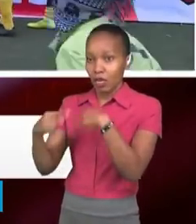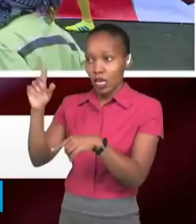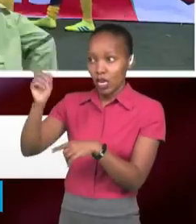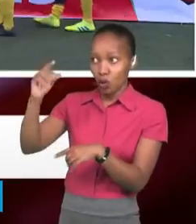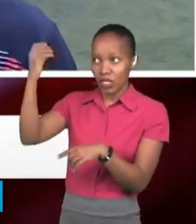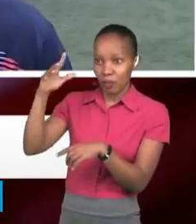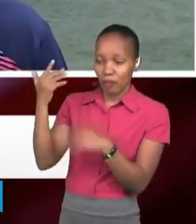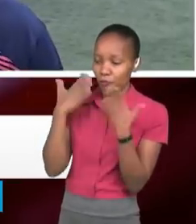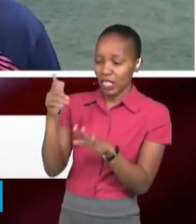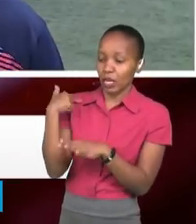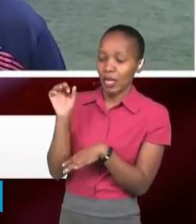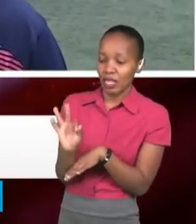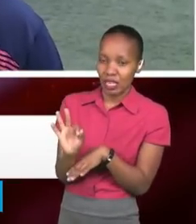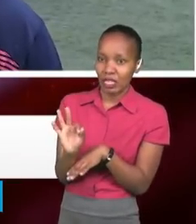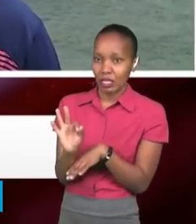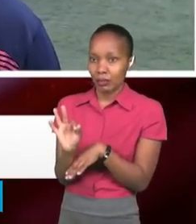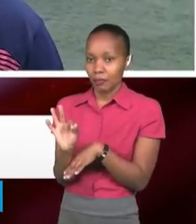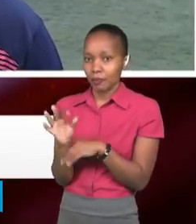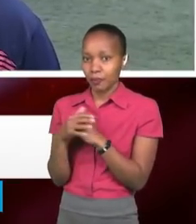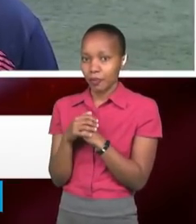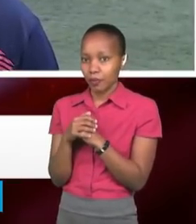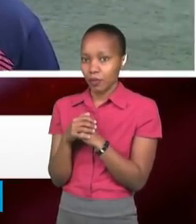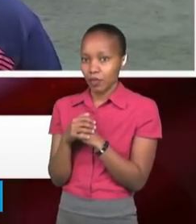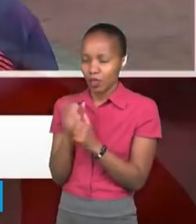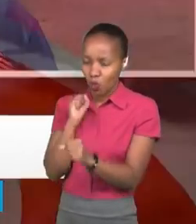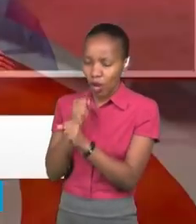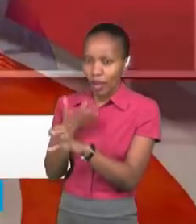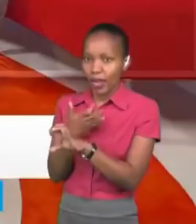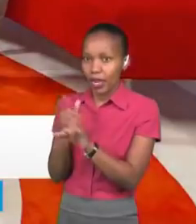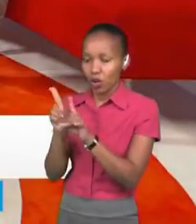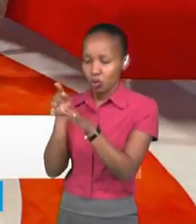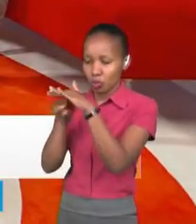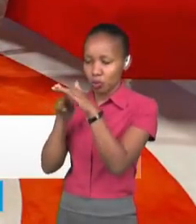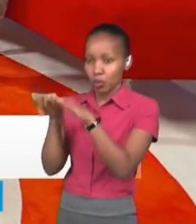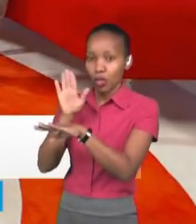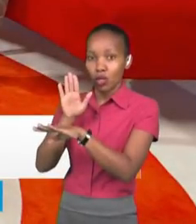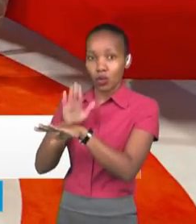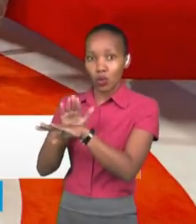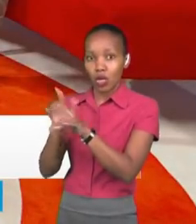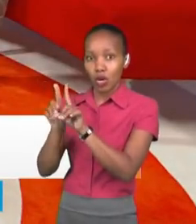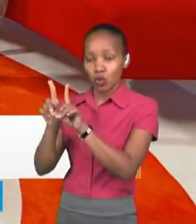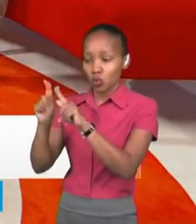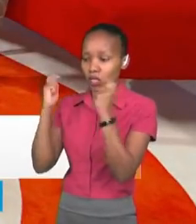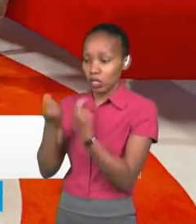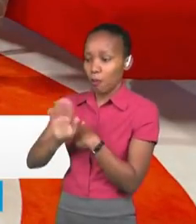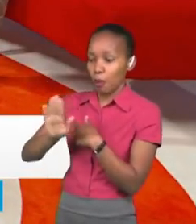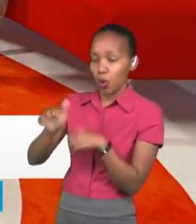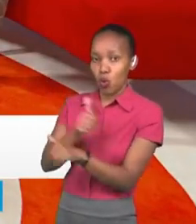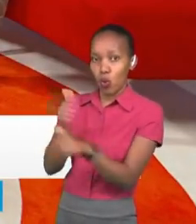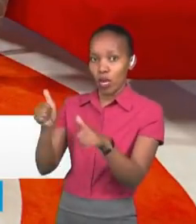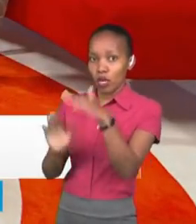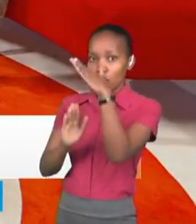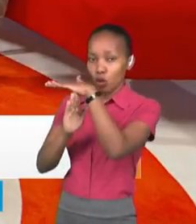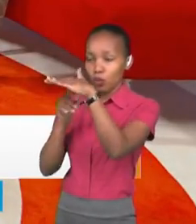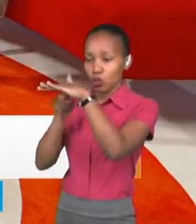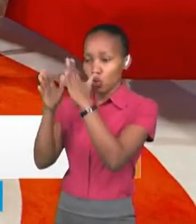3 by accident. Okay. They've actually fought for it, and they have a good squad. In fact, if you look at it, for instance, the top scorer